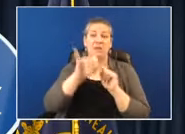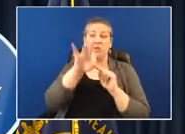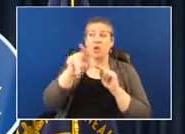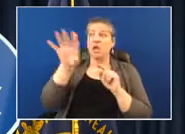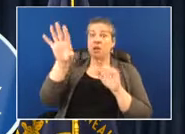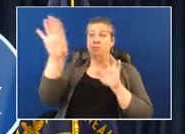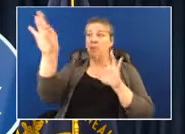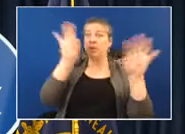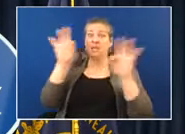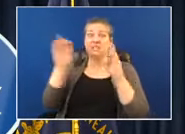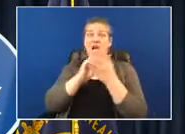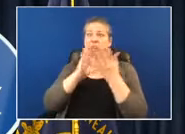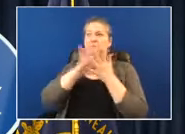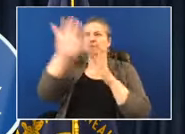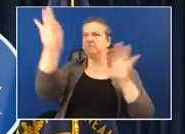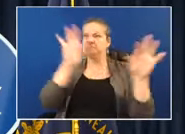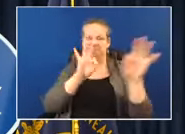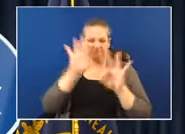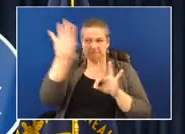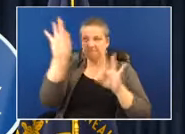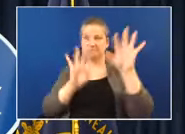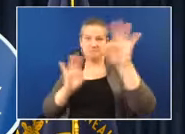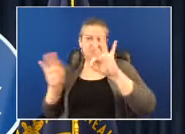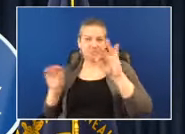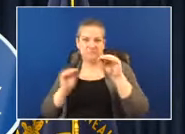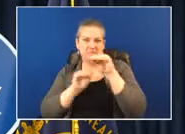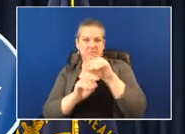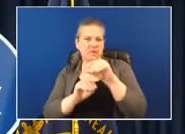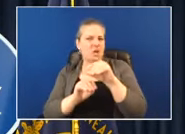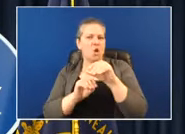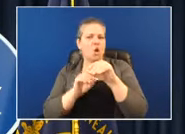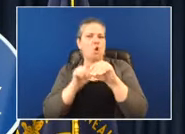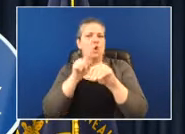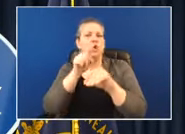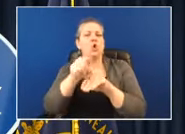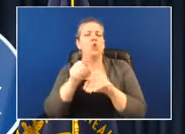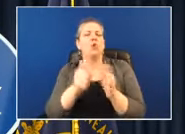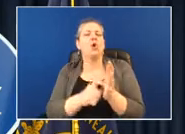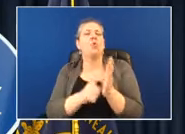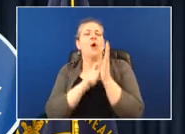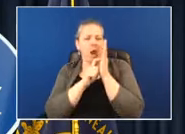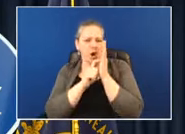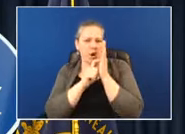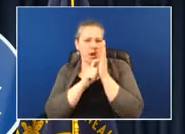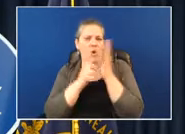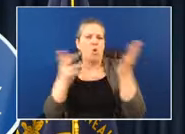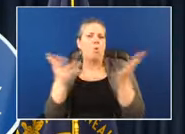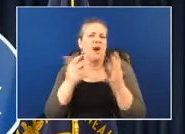well beyond suggestions. You're going for requirements in education. And what